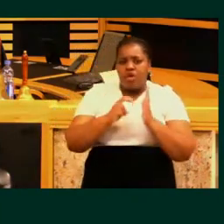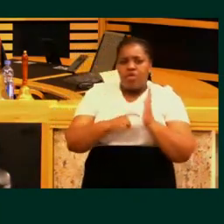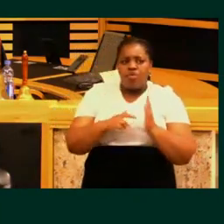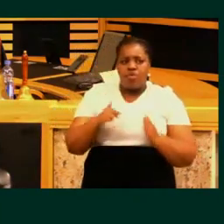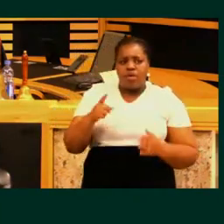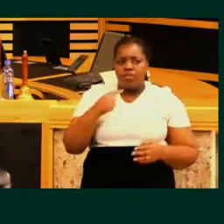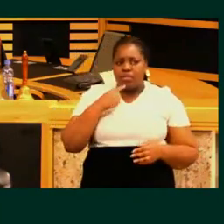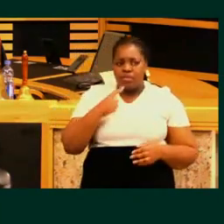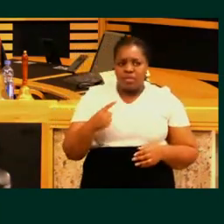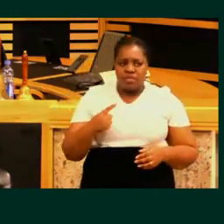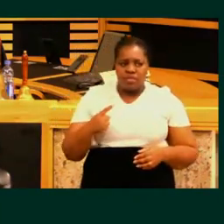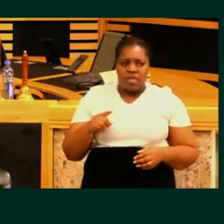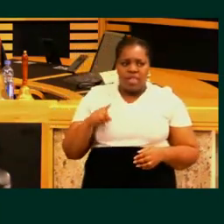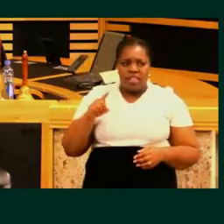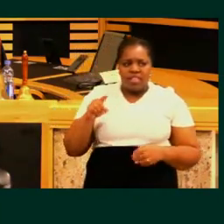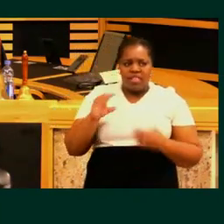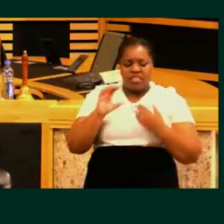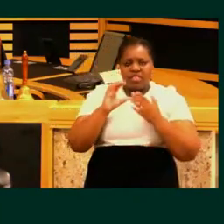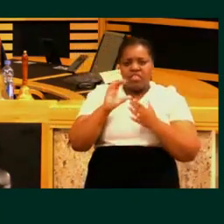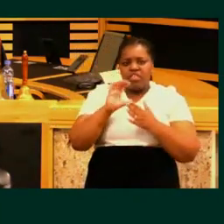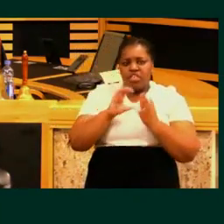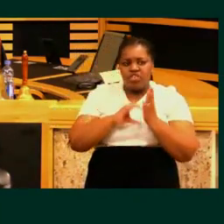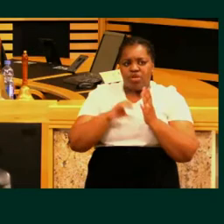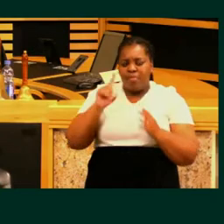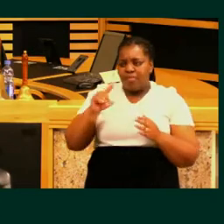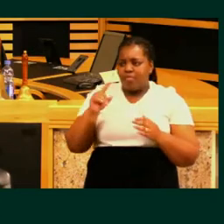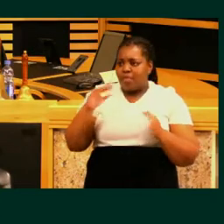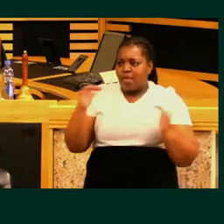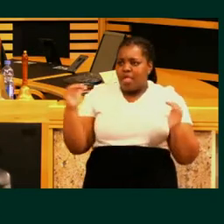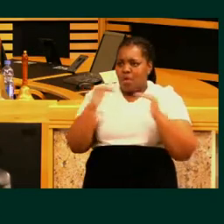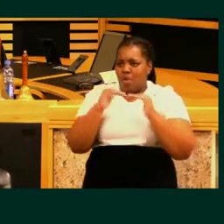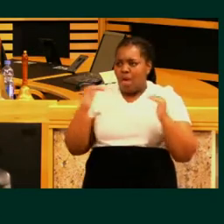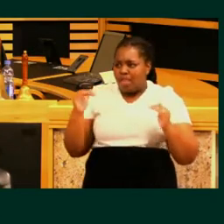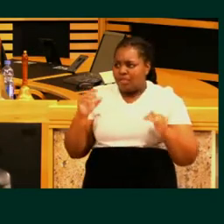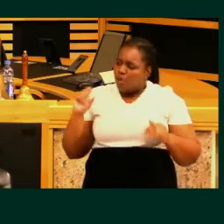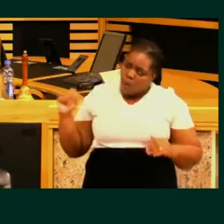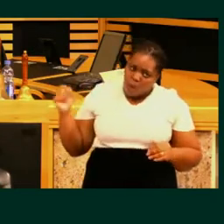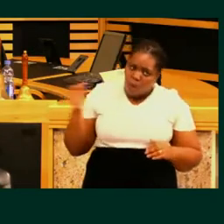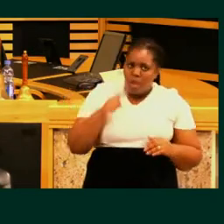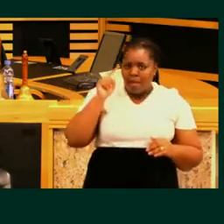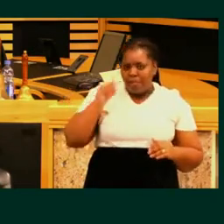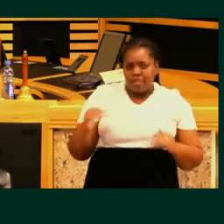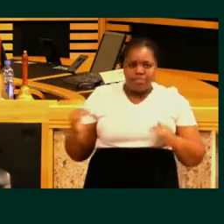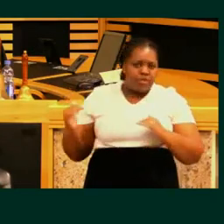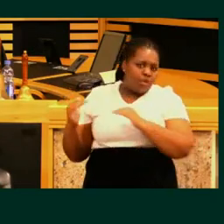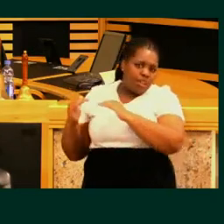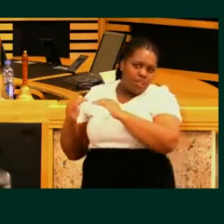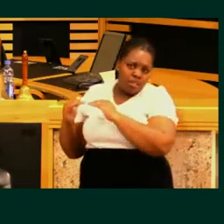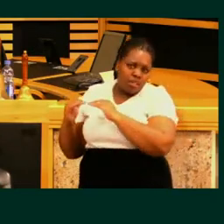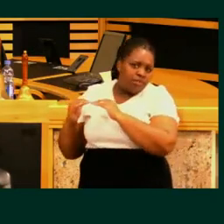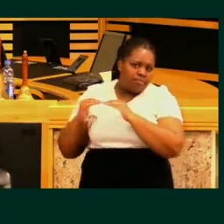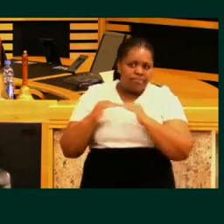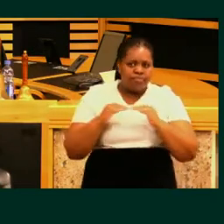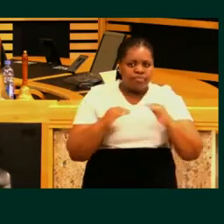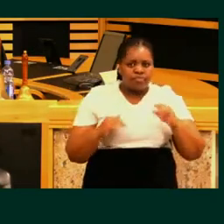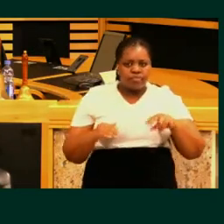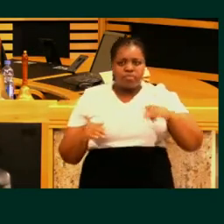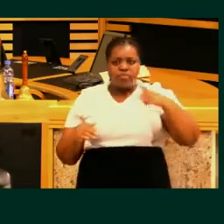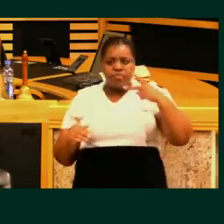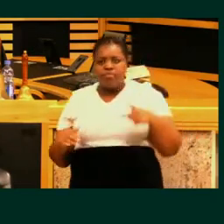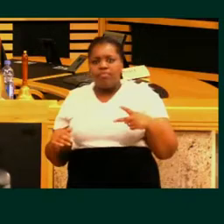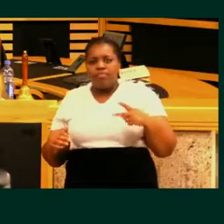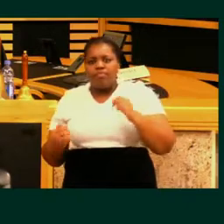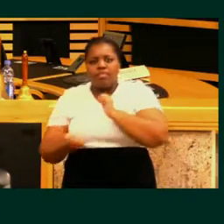that these sections must be there one equality everybody should be equal number two the